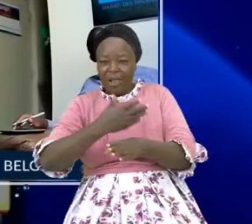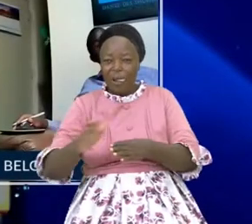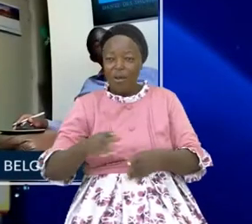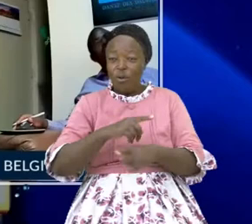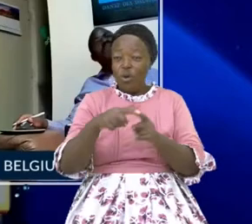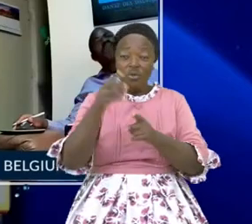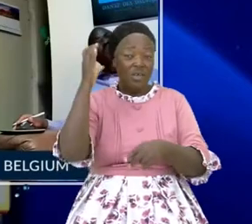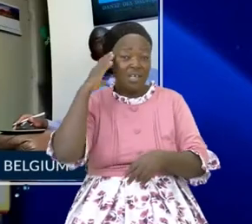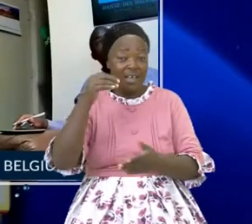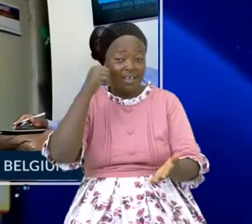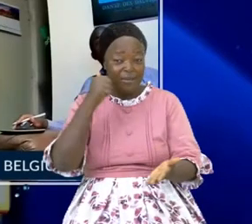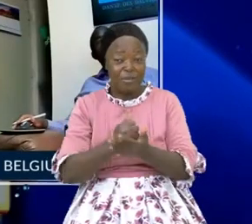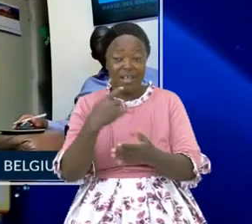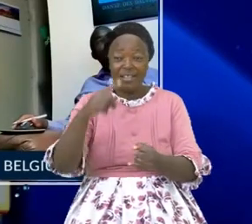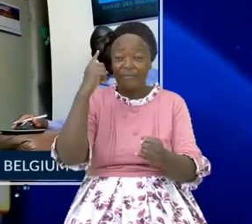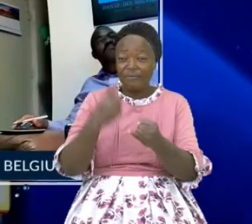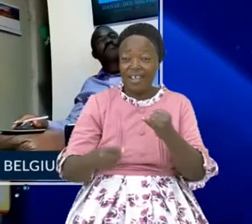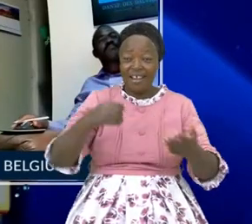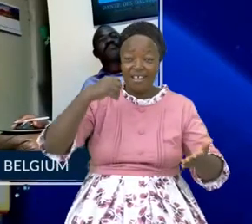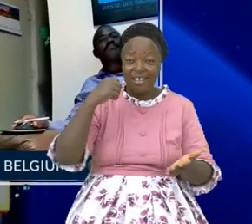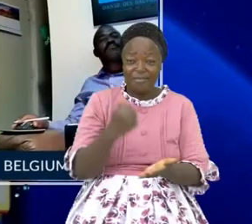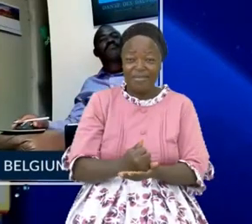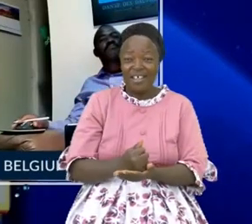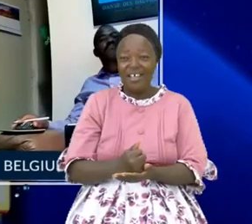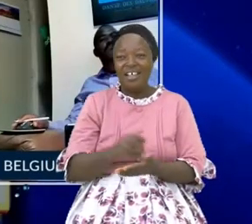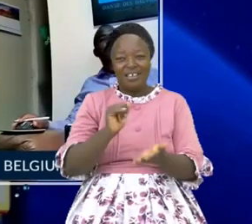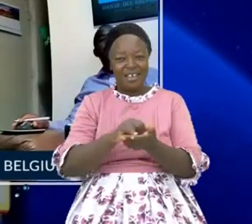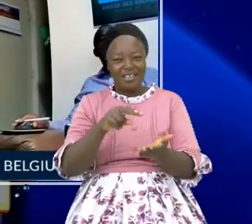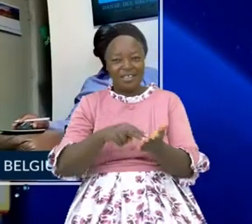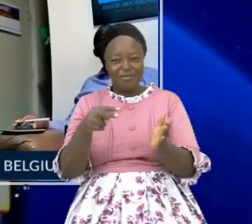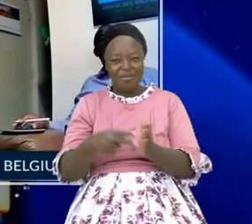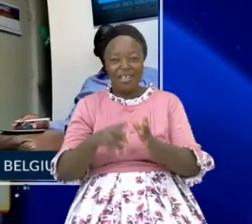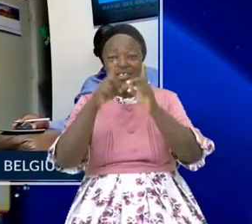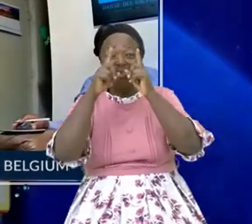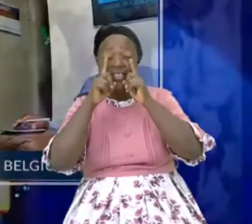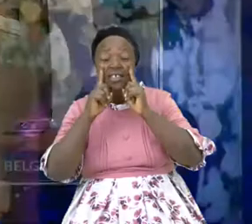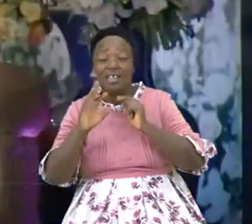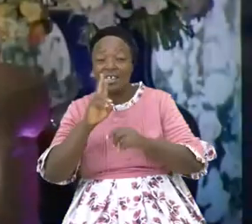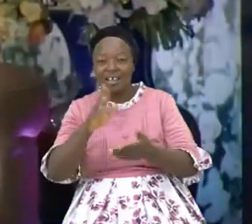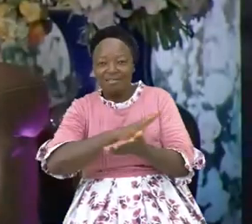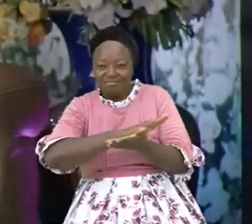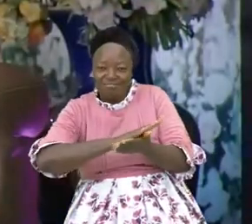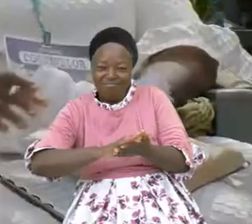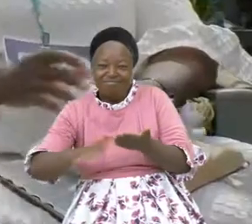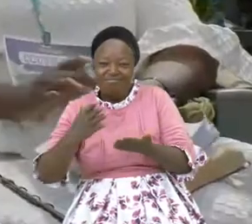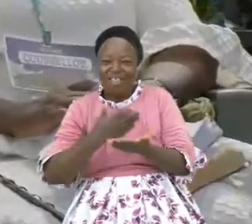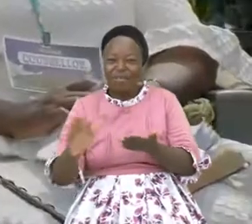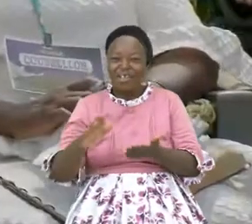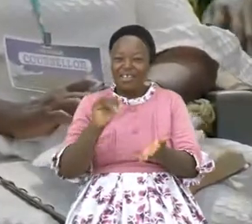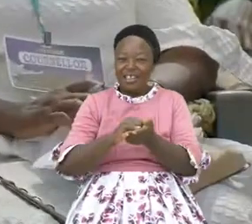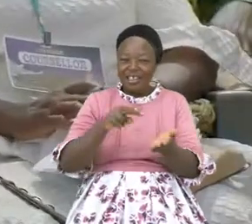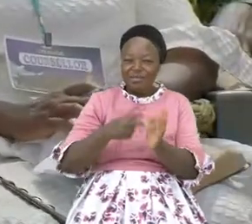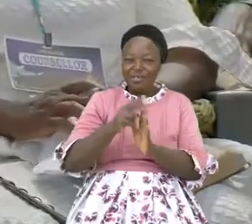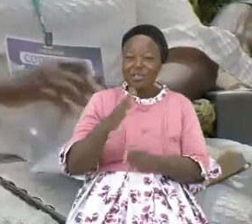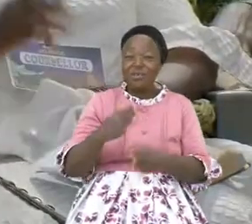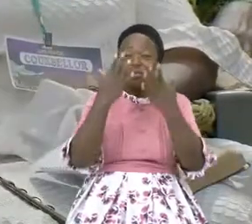hear amen, the final amen, that means tears are wiped away. That means your sorrow